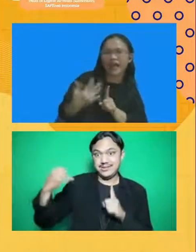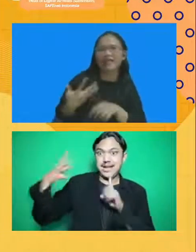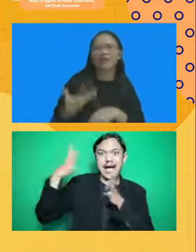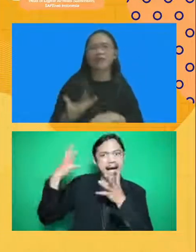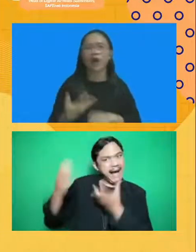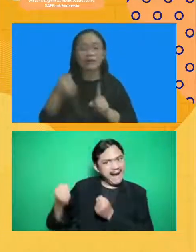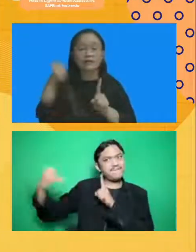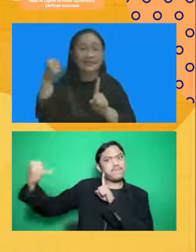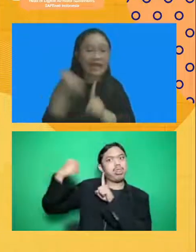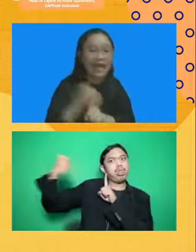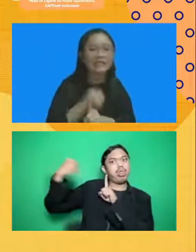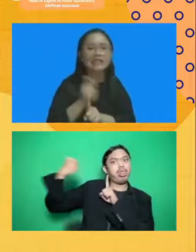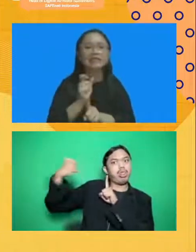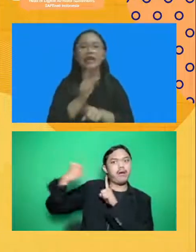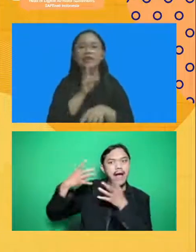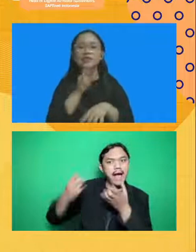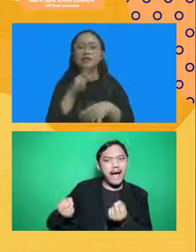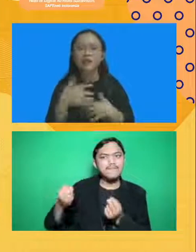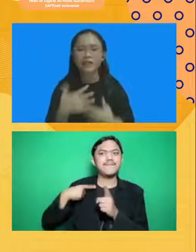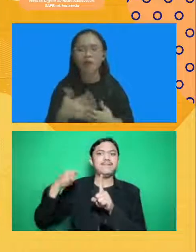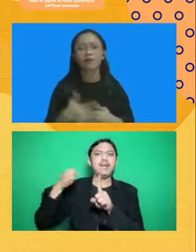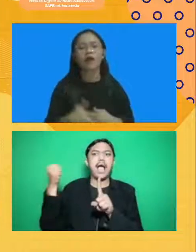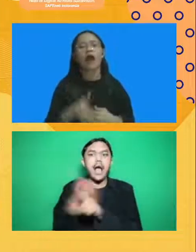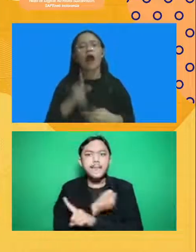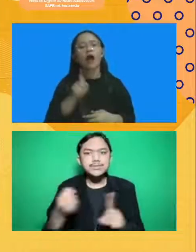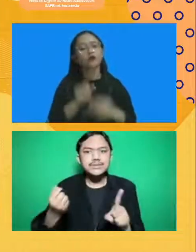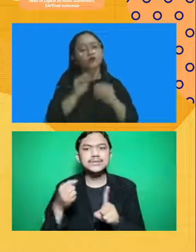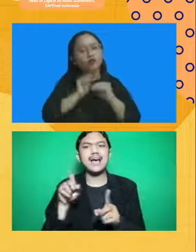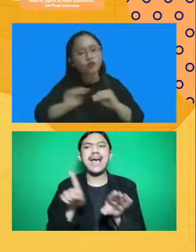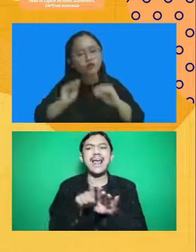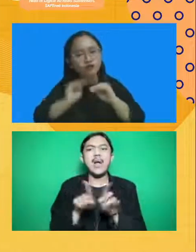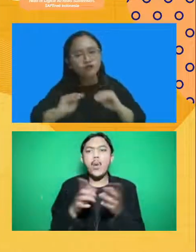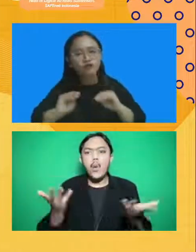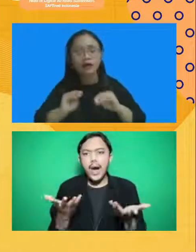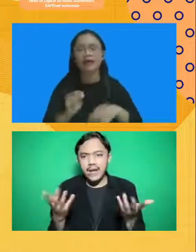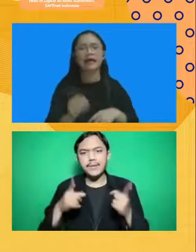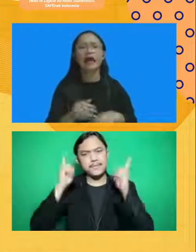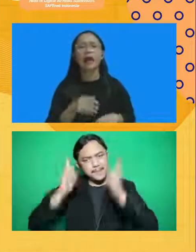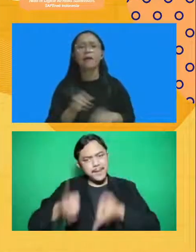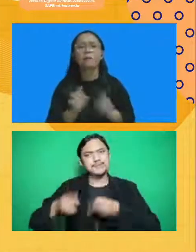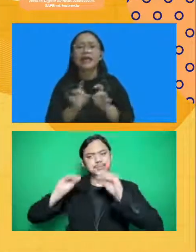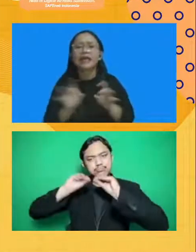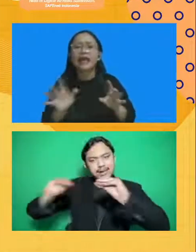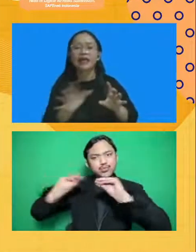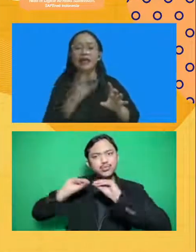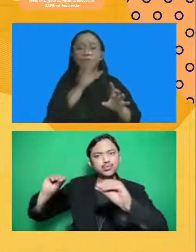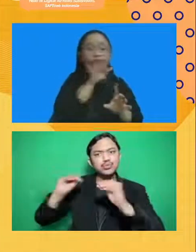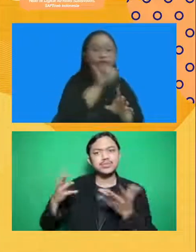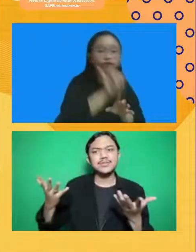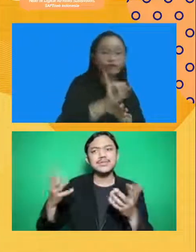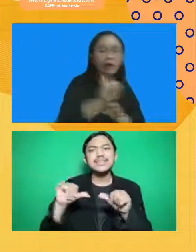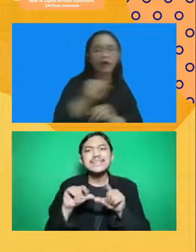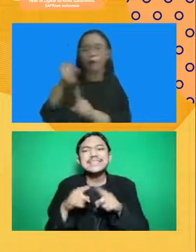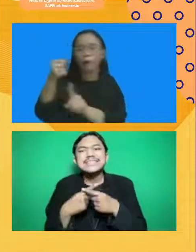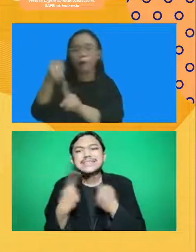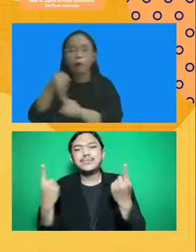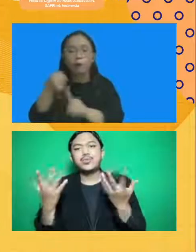need to educate on what hate speech is, what is harassment. We need to have that type